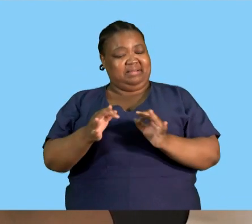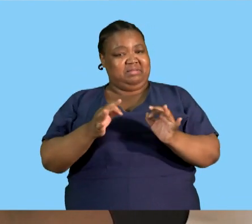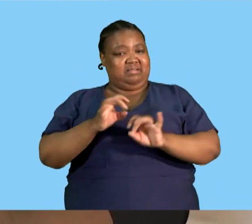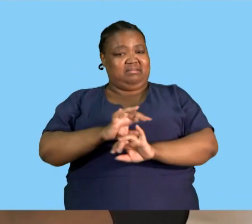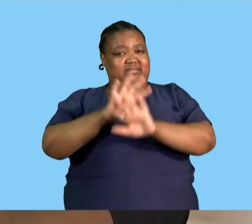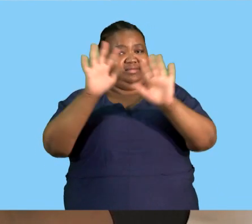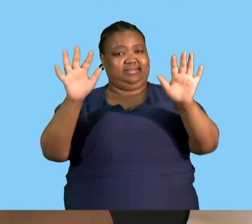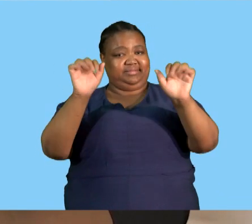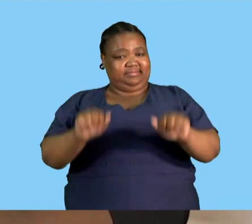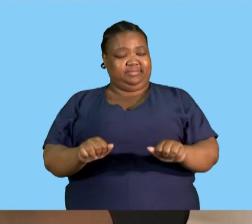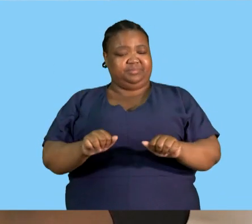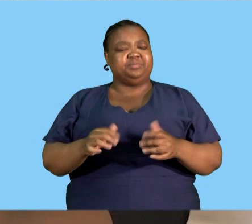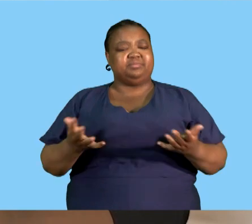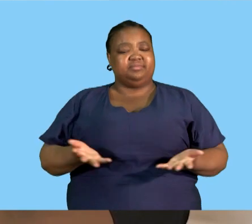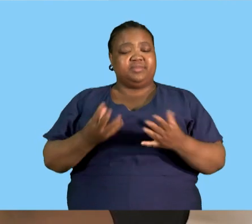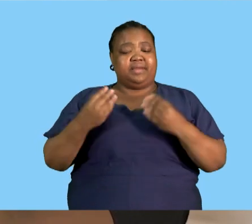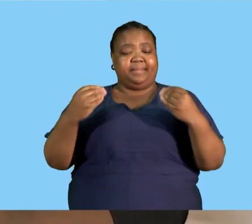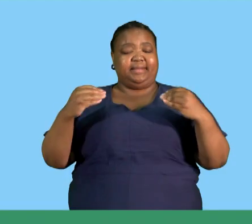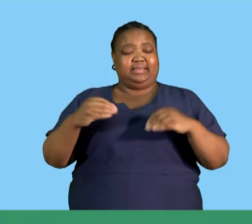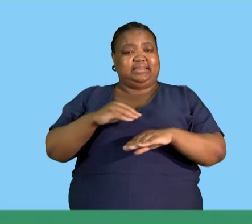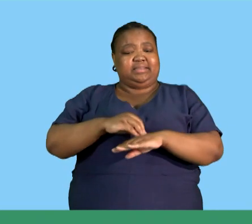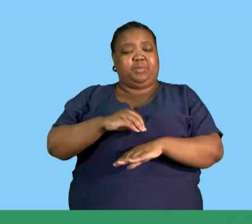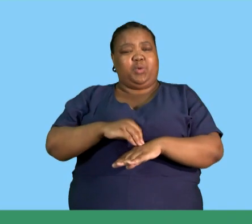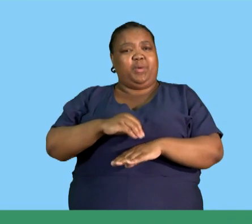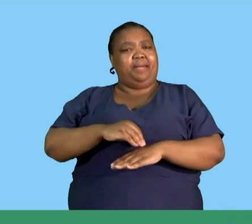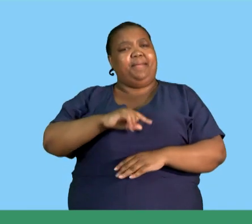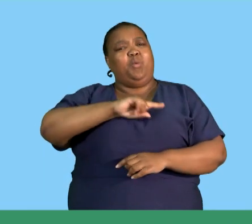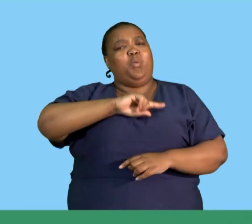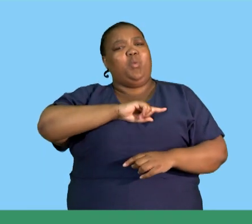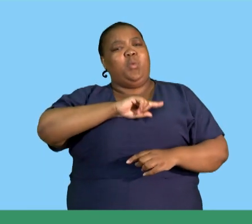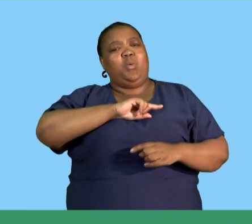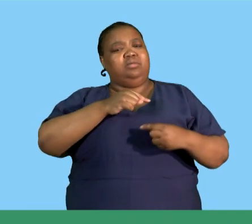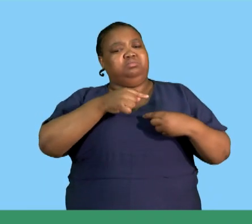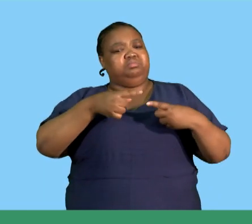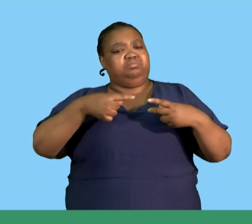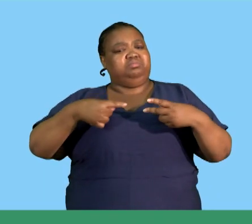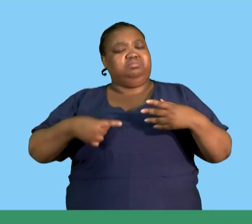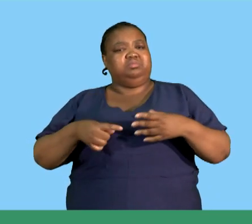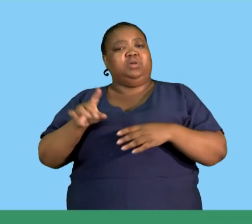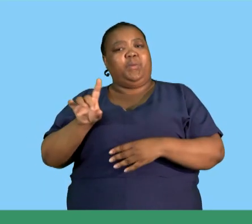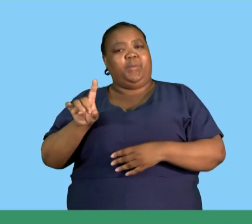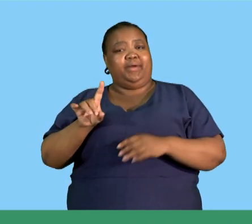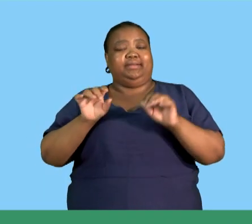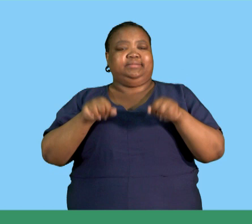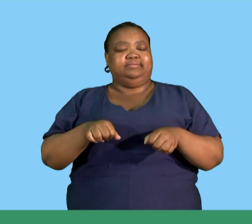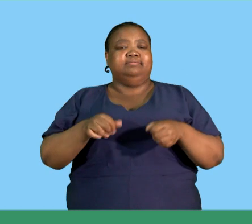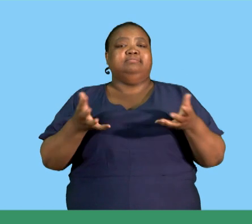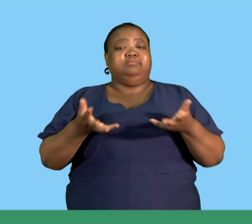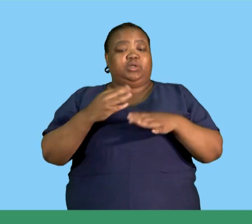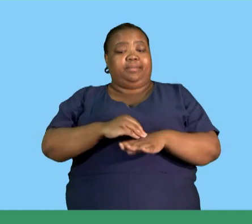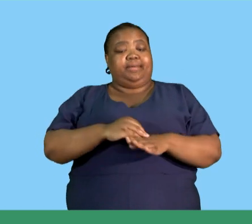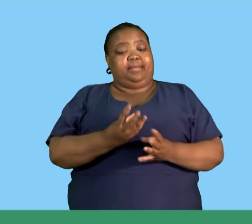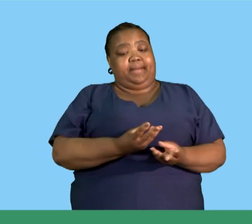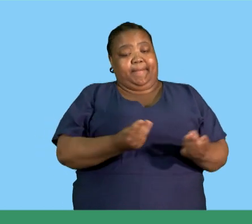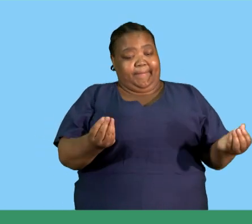will state the possible causes of the business problems. What are the causes of the problem? Remember, in order for us to solve the